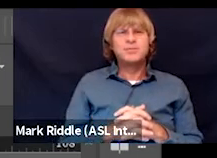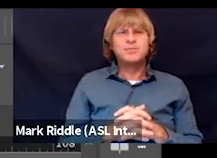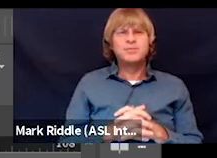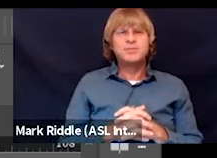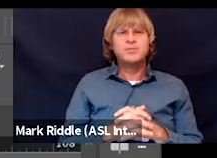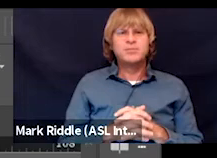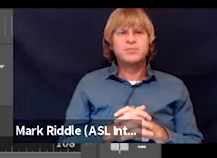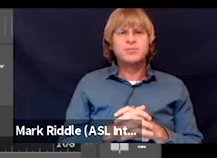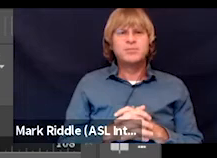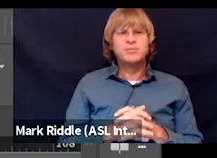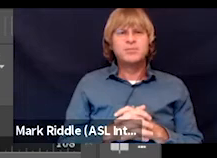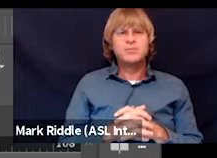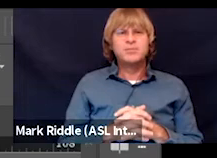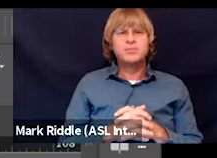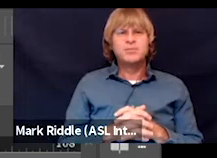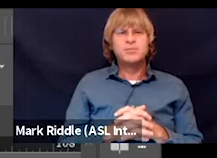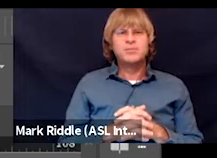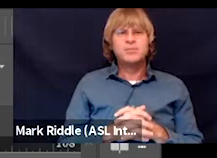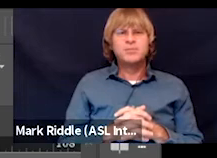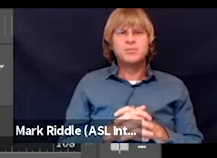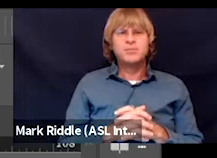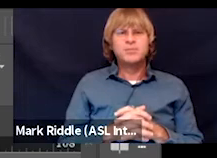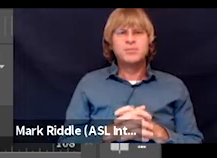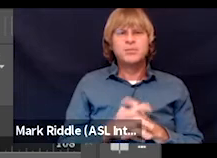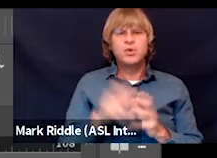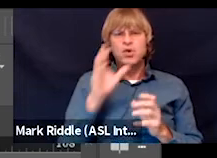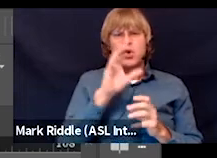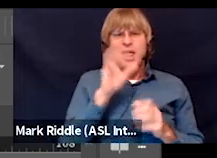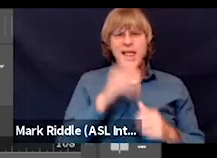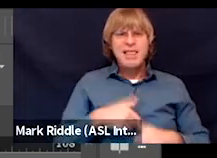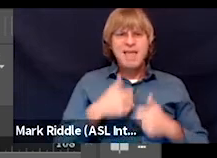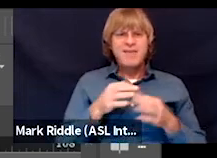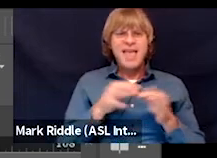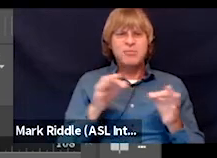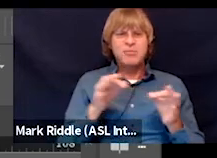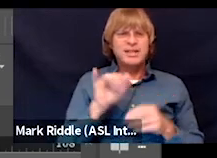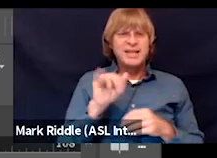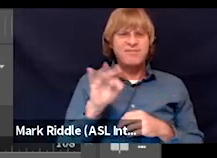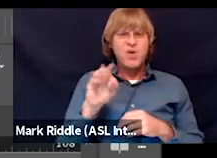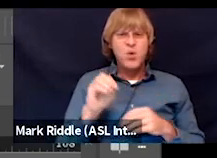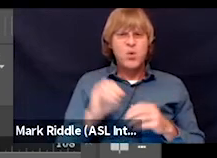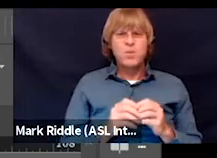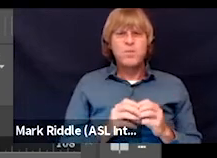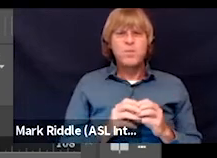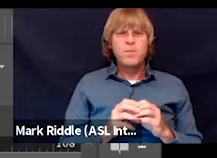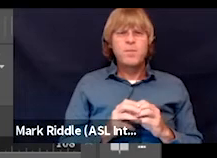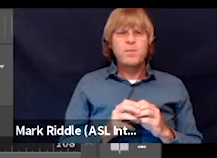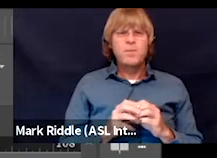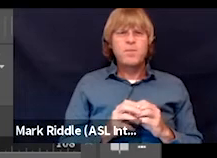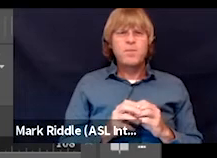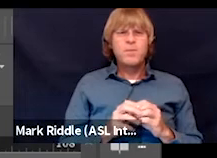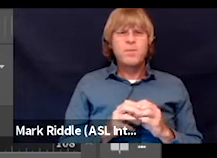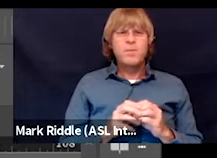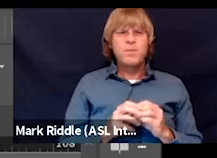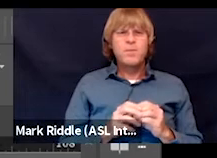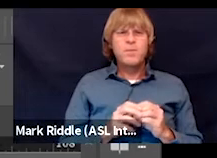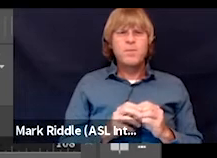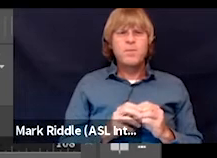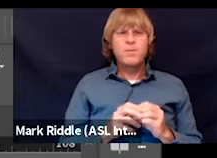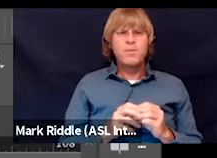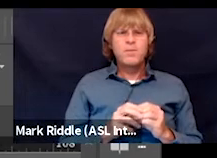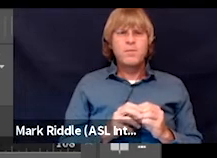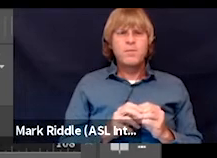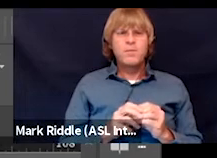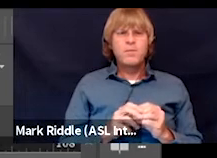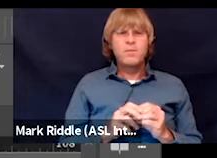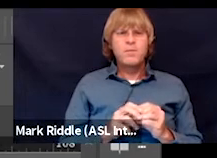Let's see, let me try live caption info, live caption. I have a style for that, but I'm just going